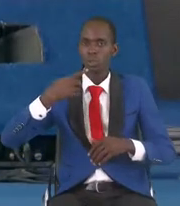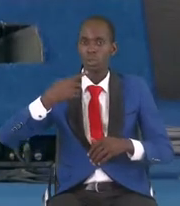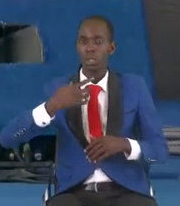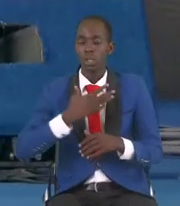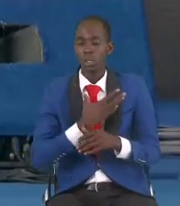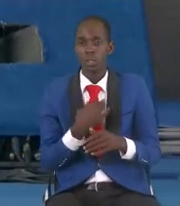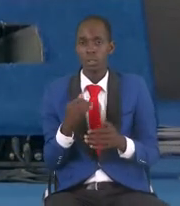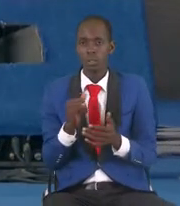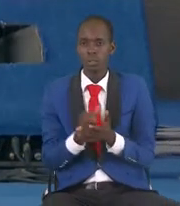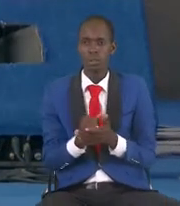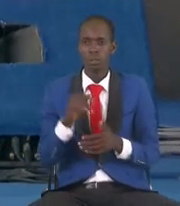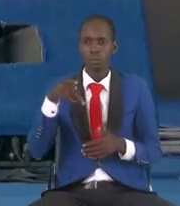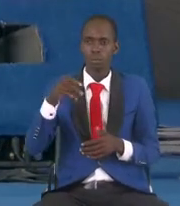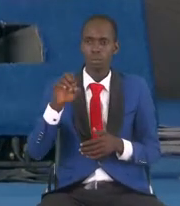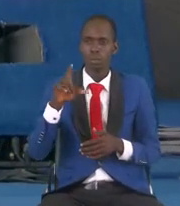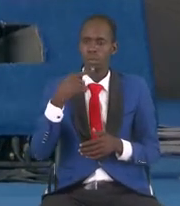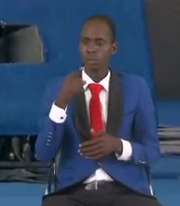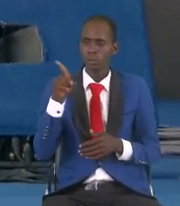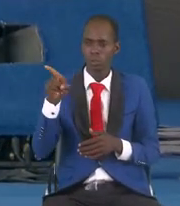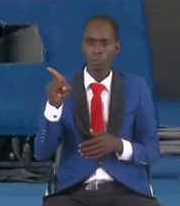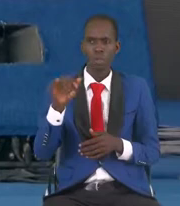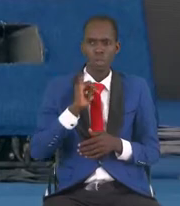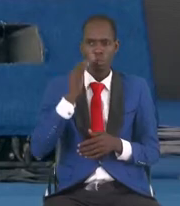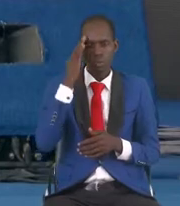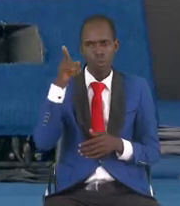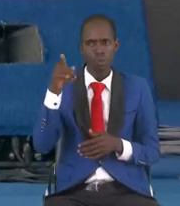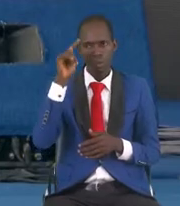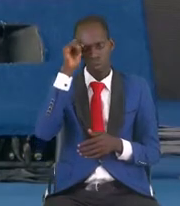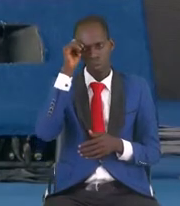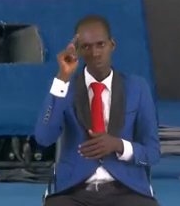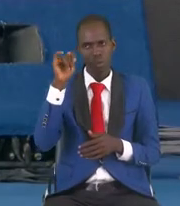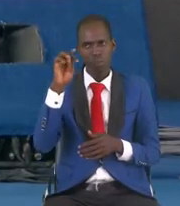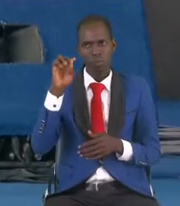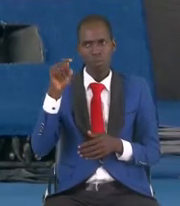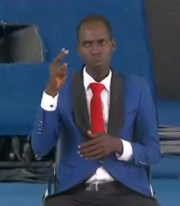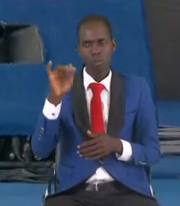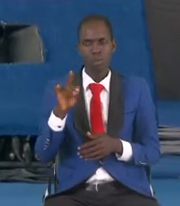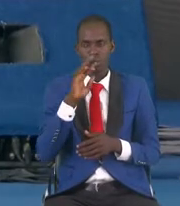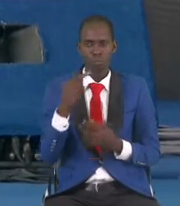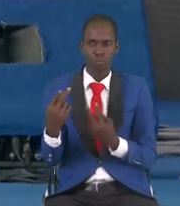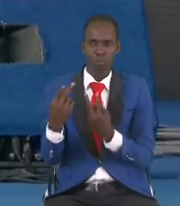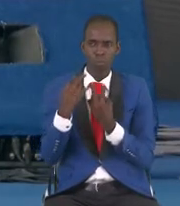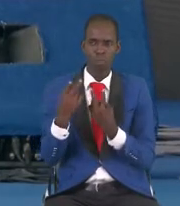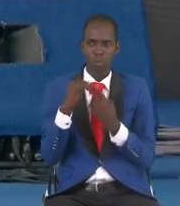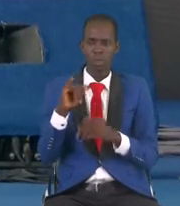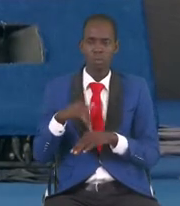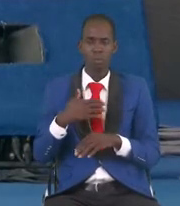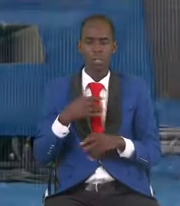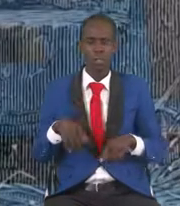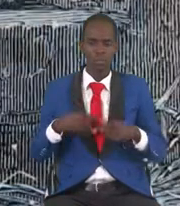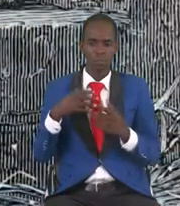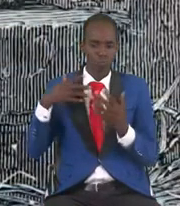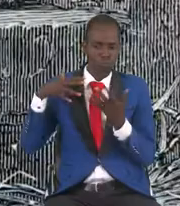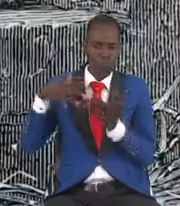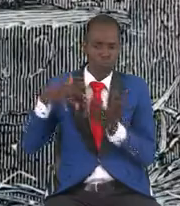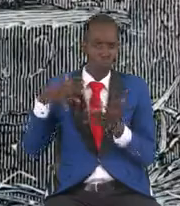life. I know you have been looking at my life, and you fully know my doctrine. You study, that's why he knew that. My